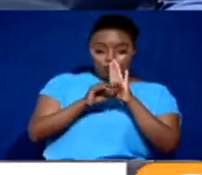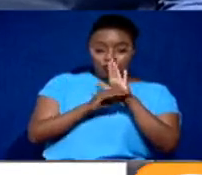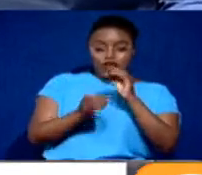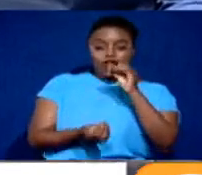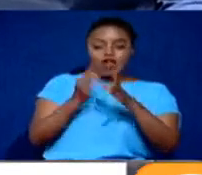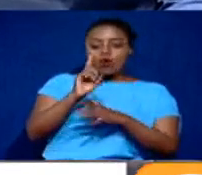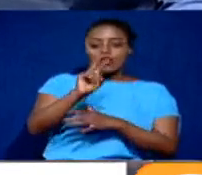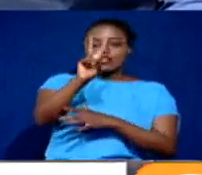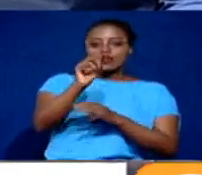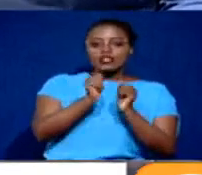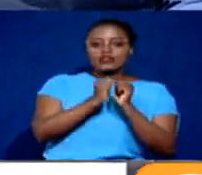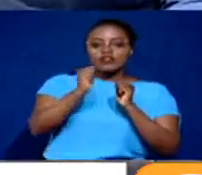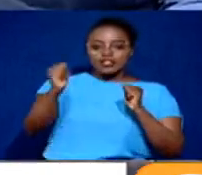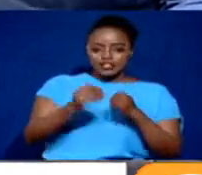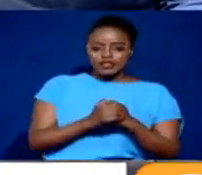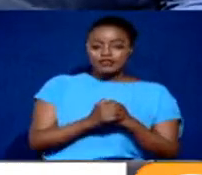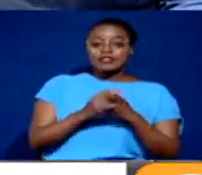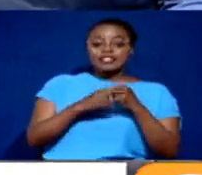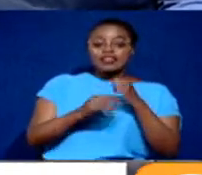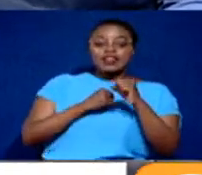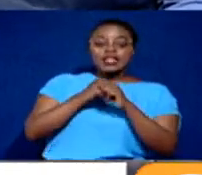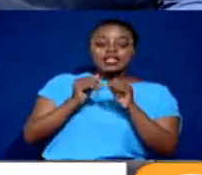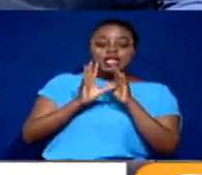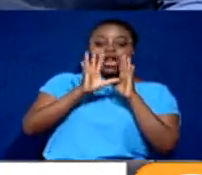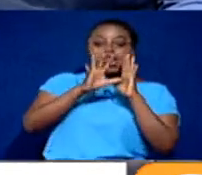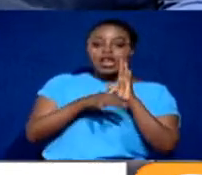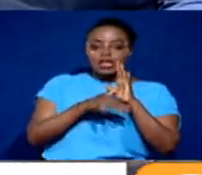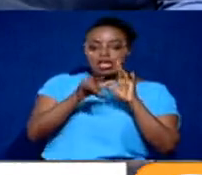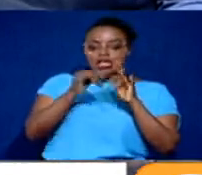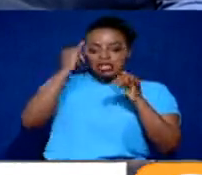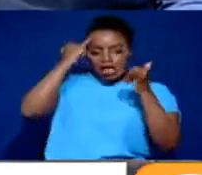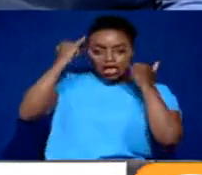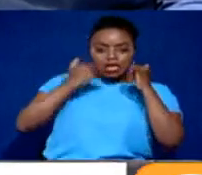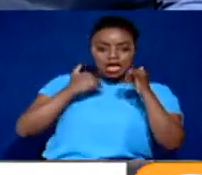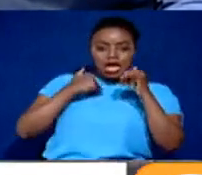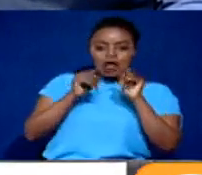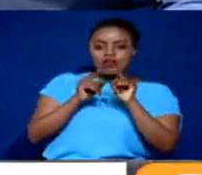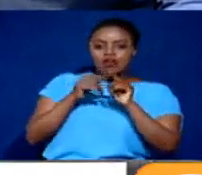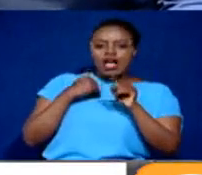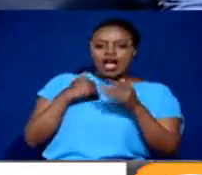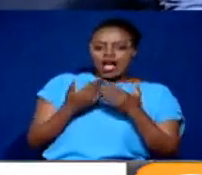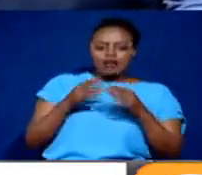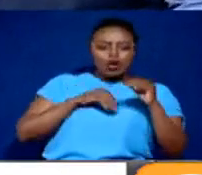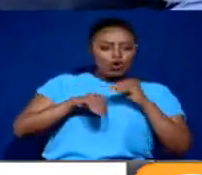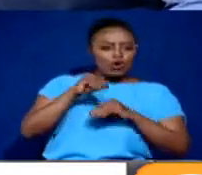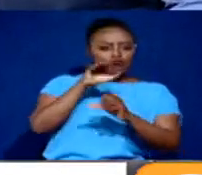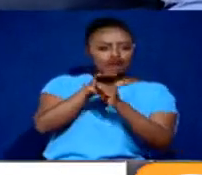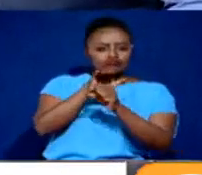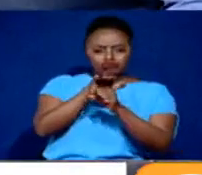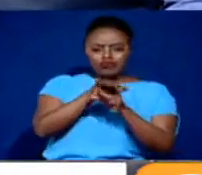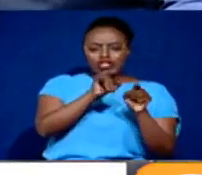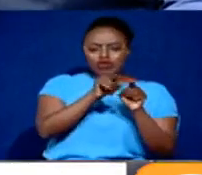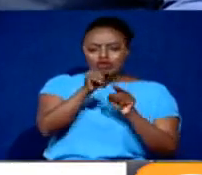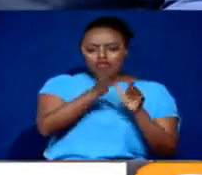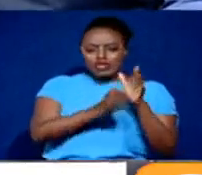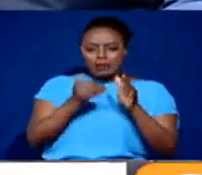was launched in 2015. That's right. Now, 7 years on, however, the initiative has been riddled with irregularities, and the scheme